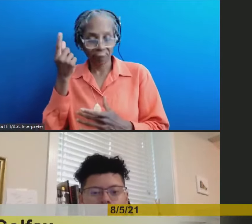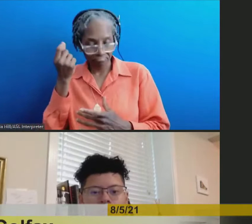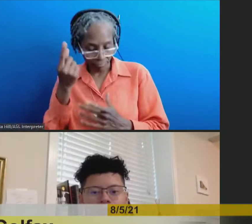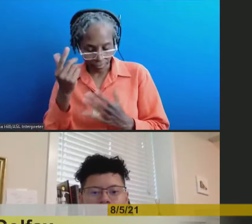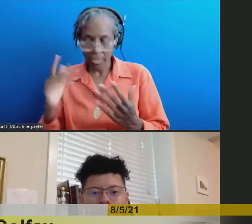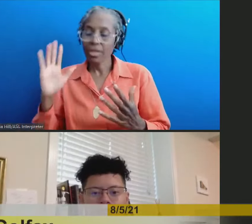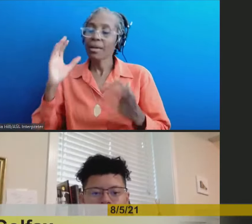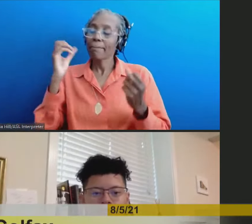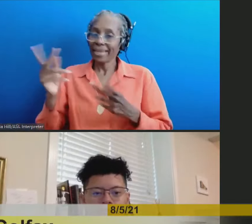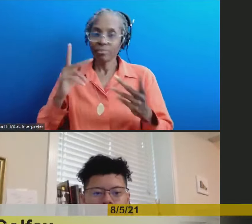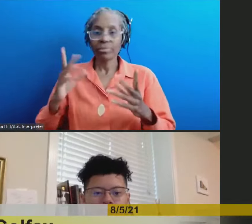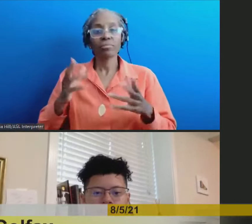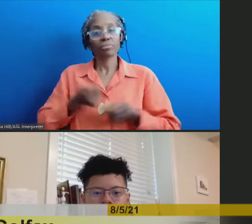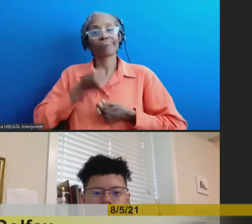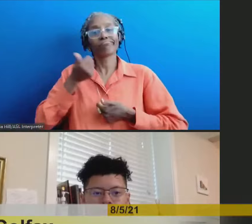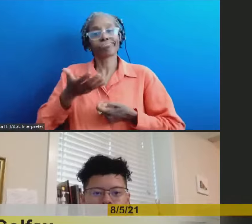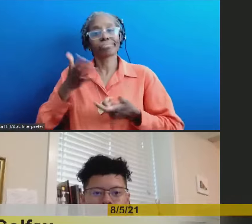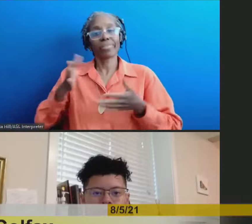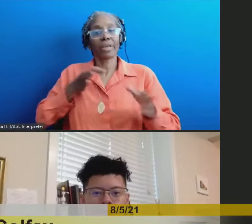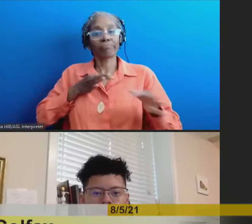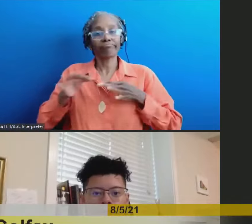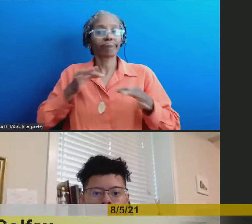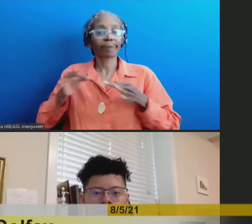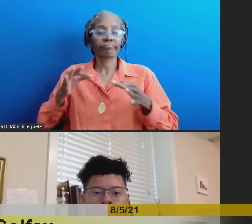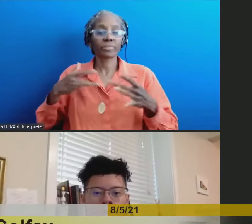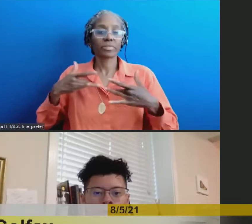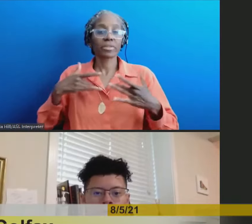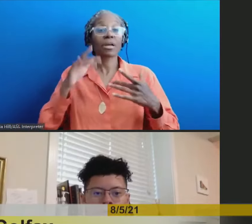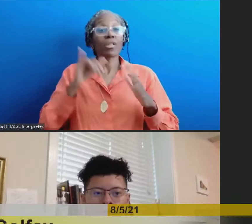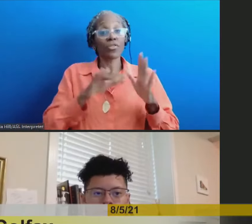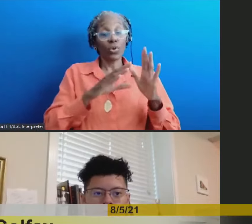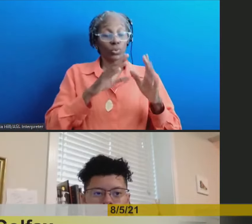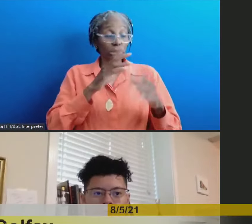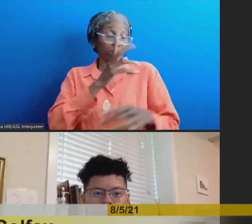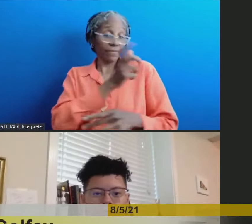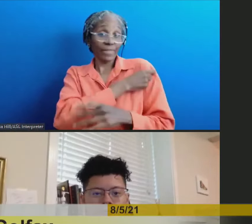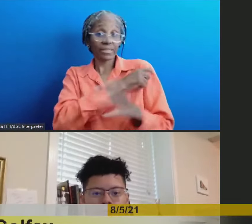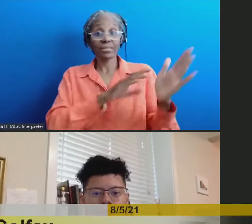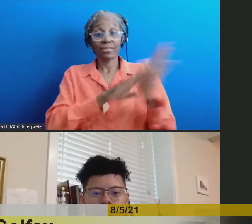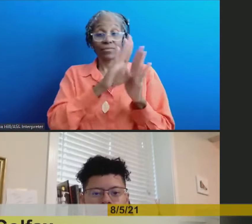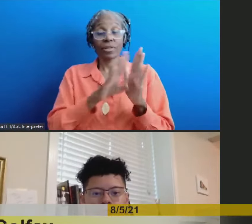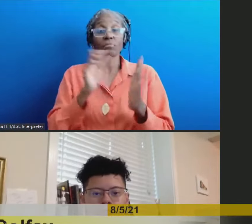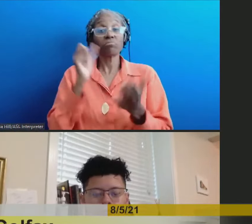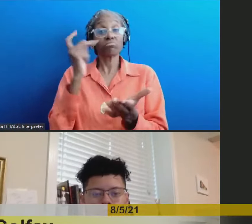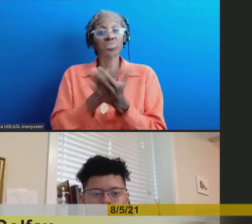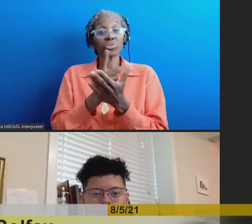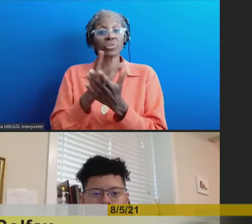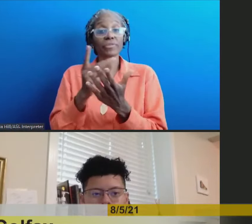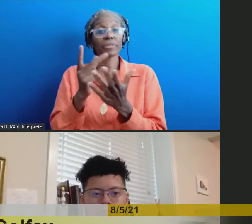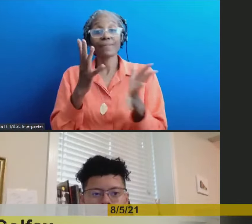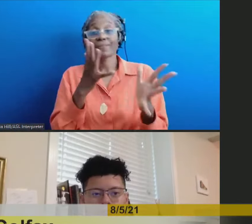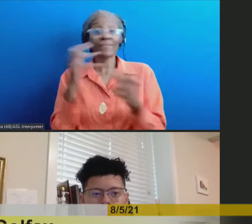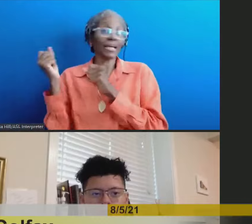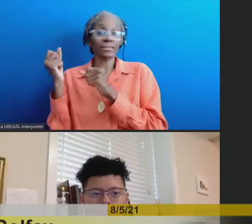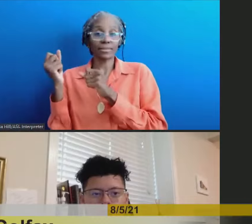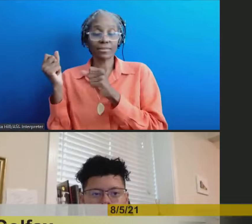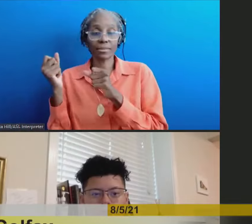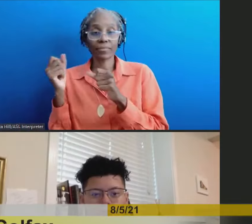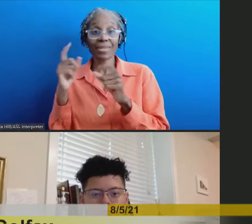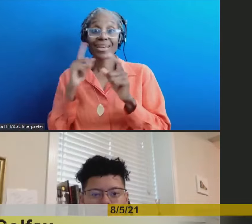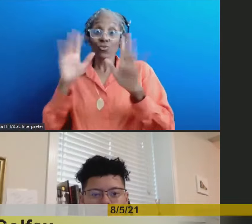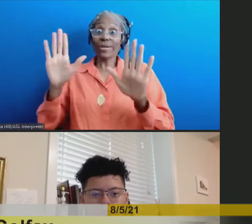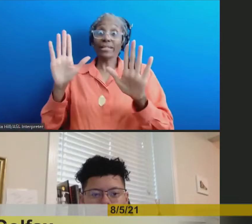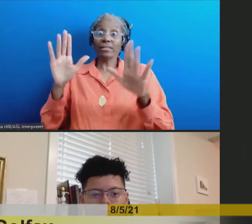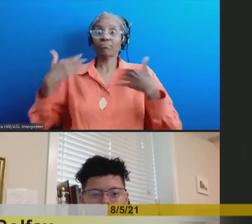people about it. So, the COVID-19 vaccines were developed and approved quickly, which is actually a great thing